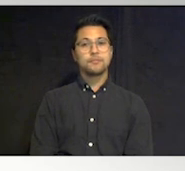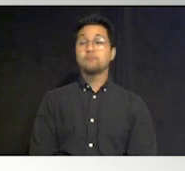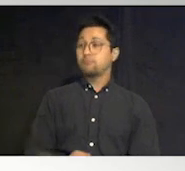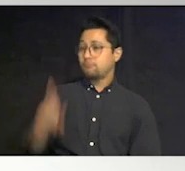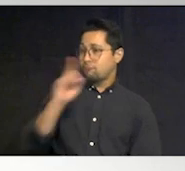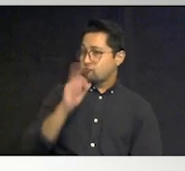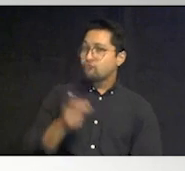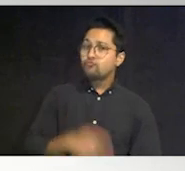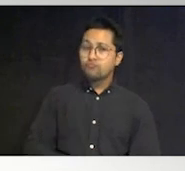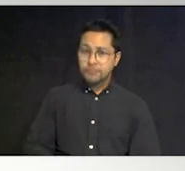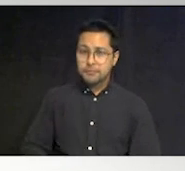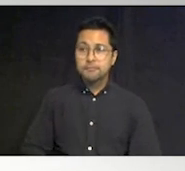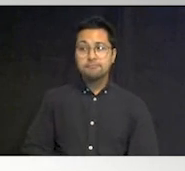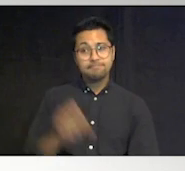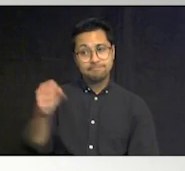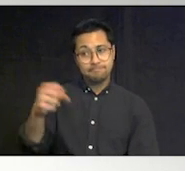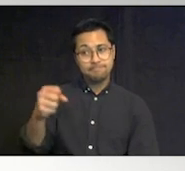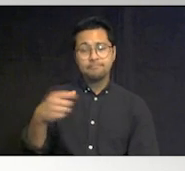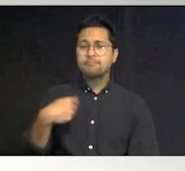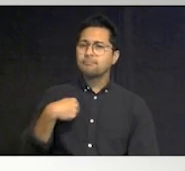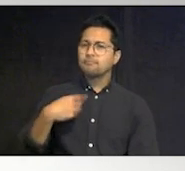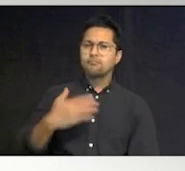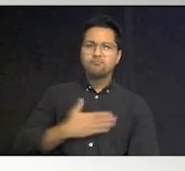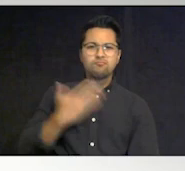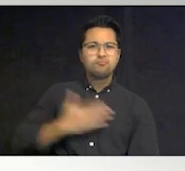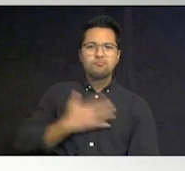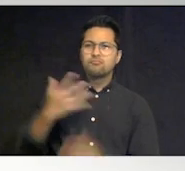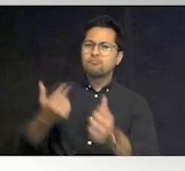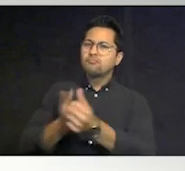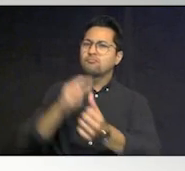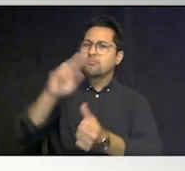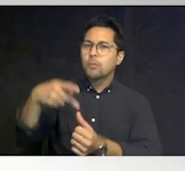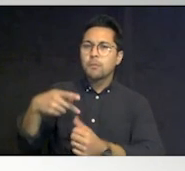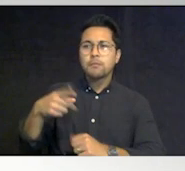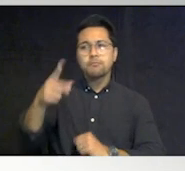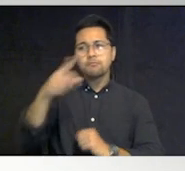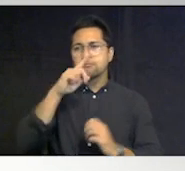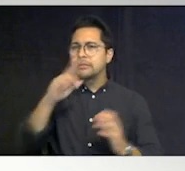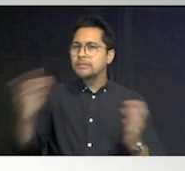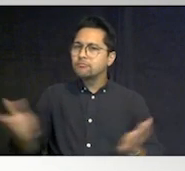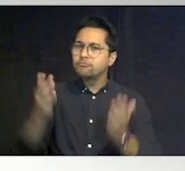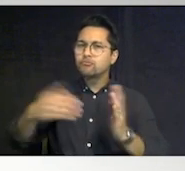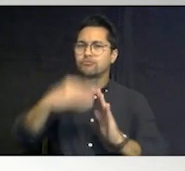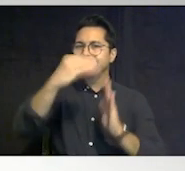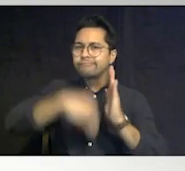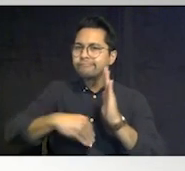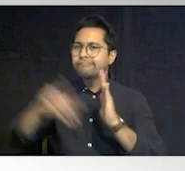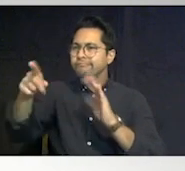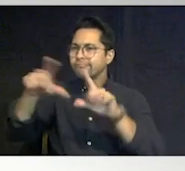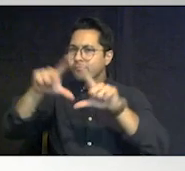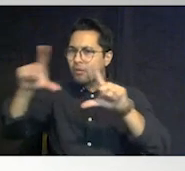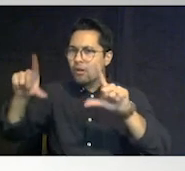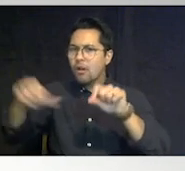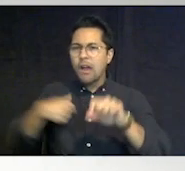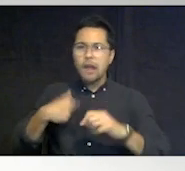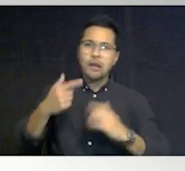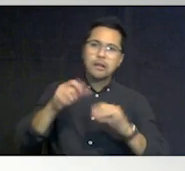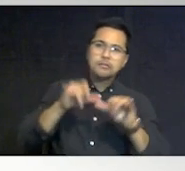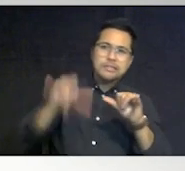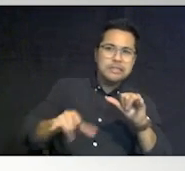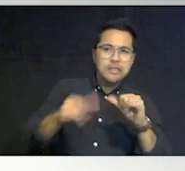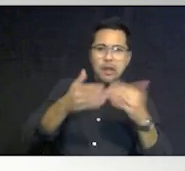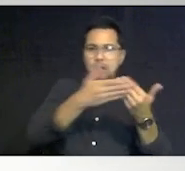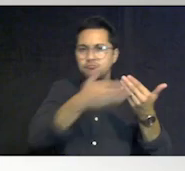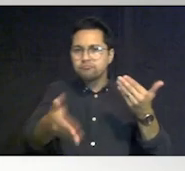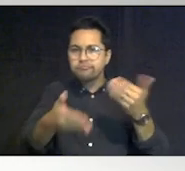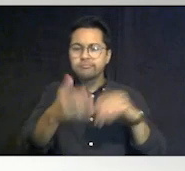Sure. Yeah, and we're happy to follow up. So I highly encourage you to fill out the card. I'm going to stay here after for about 15 minutes so we can talk